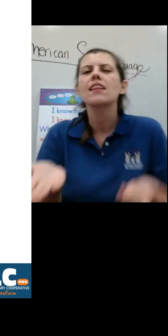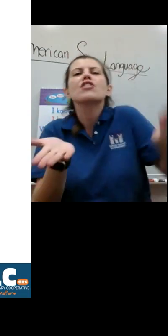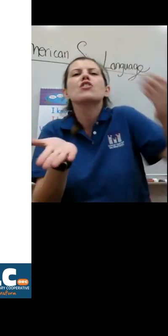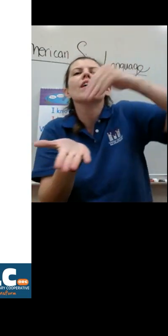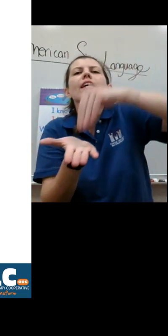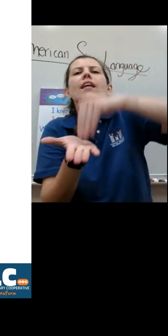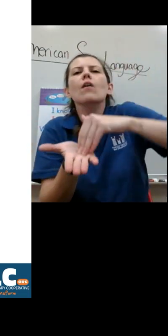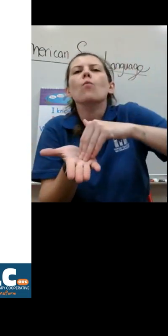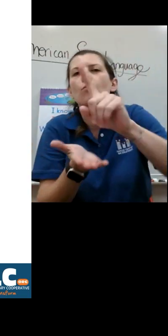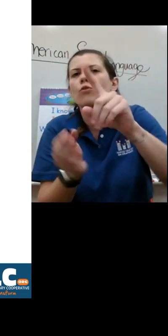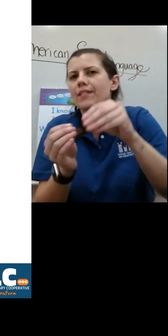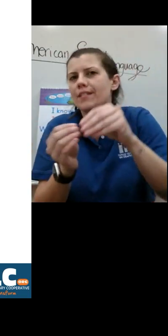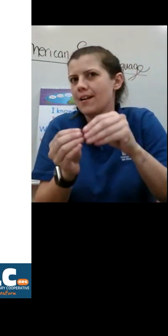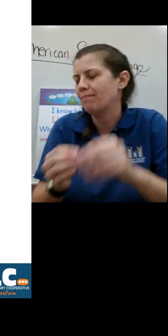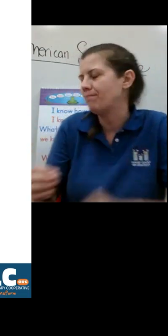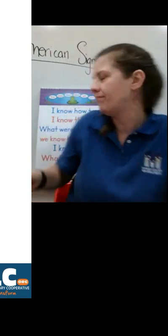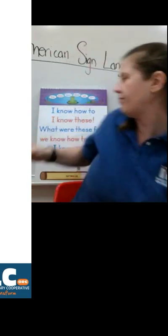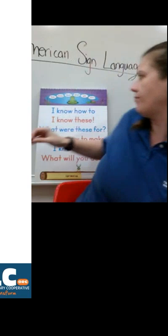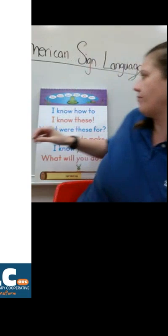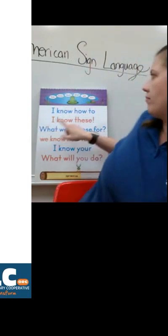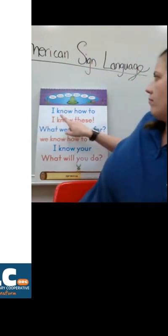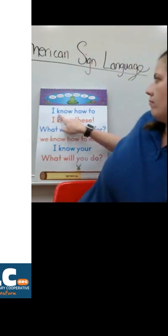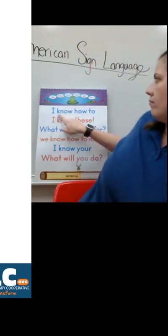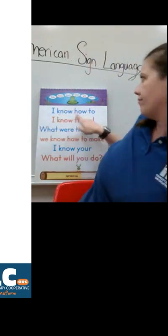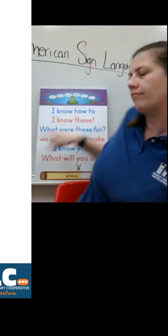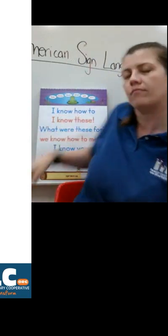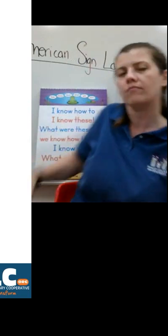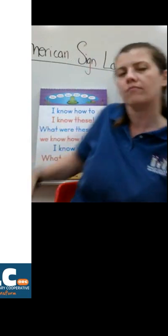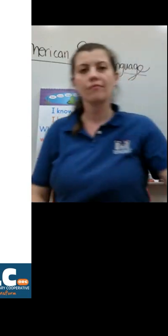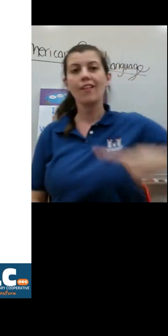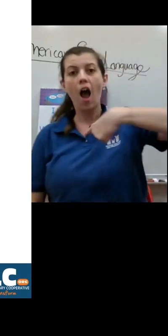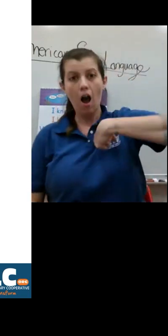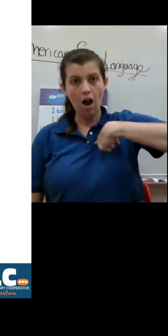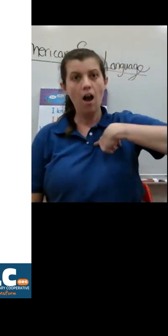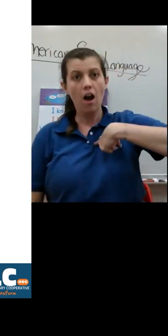Very good. Let's do it again one more time.